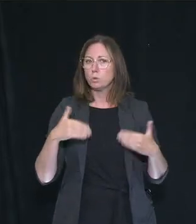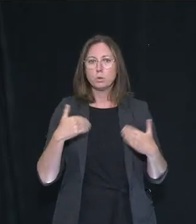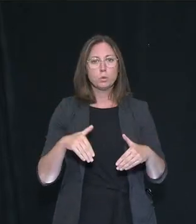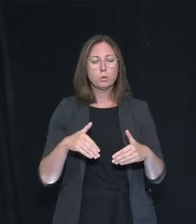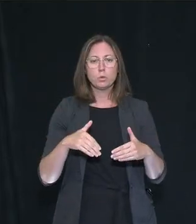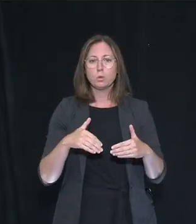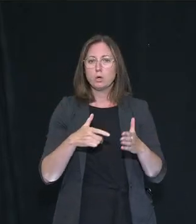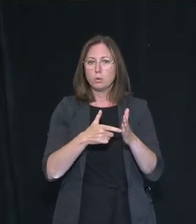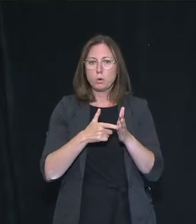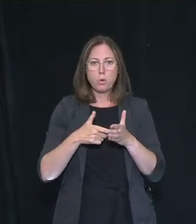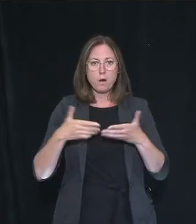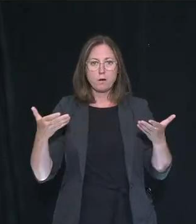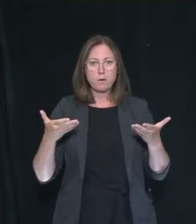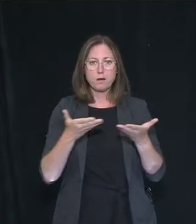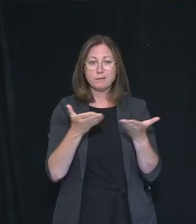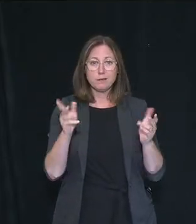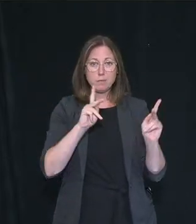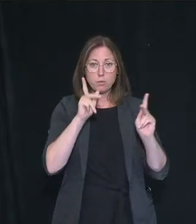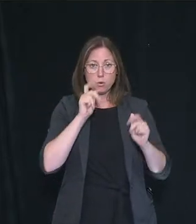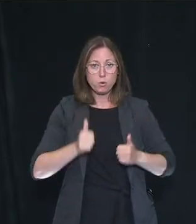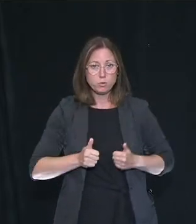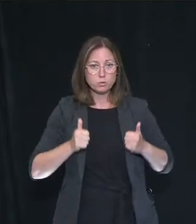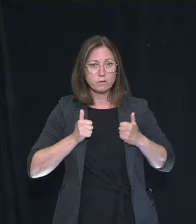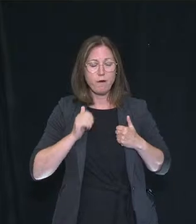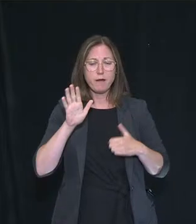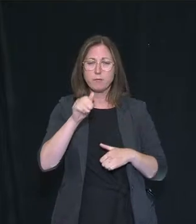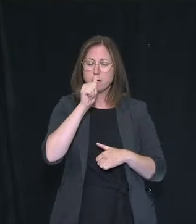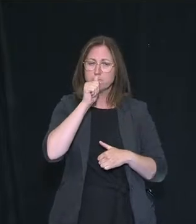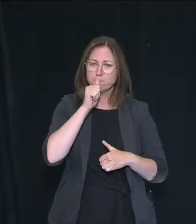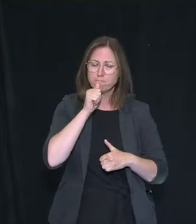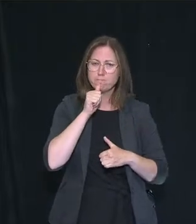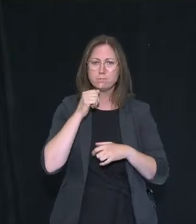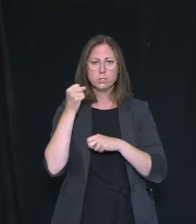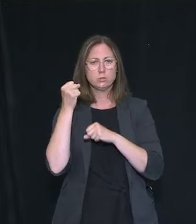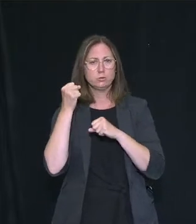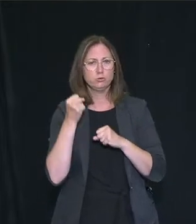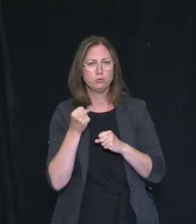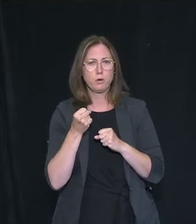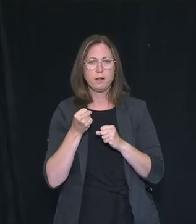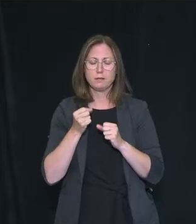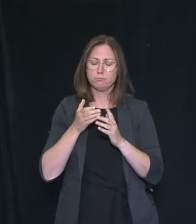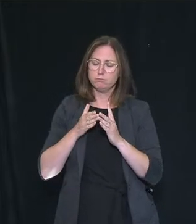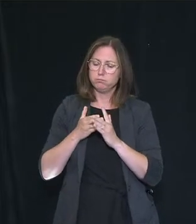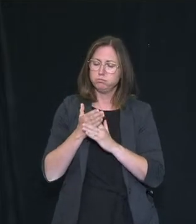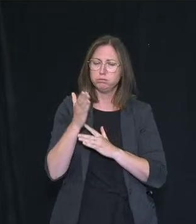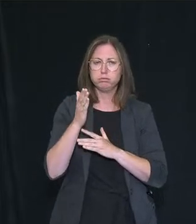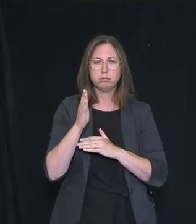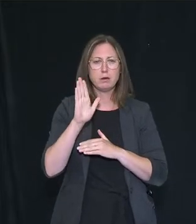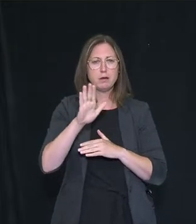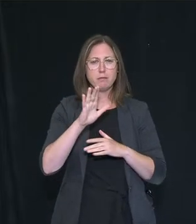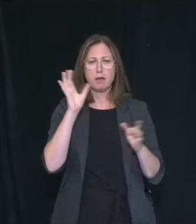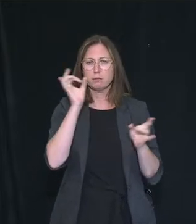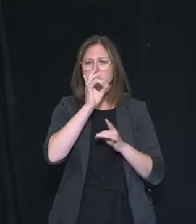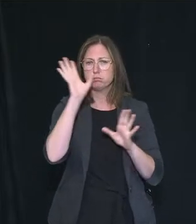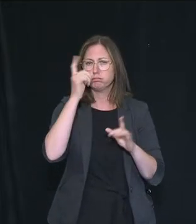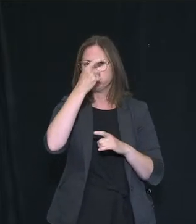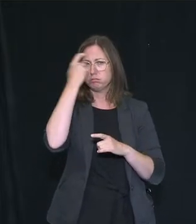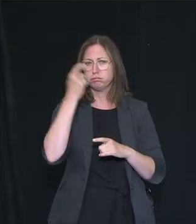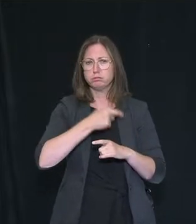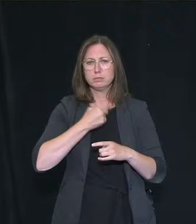perseverance of the survivors who shared their painful memories and